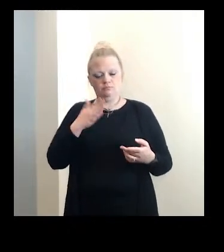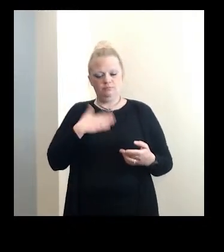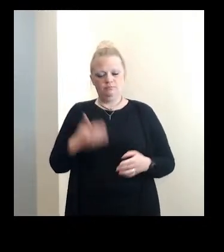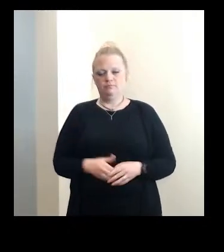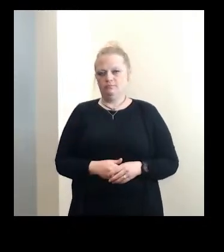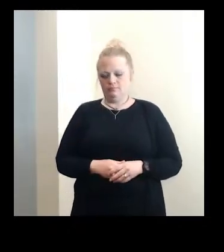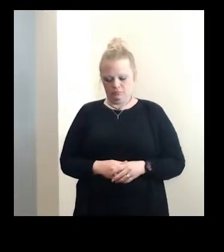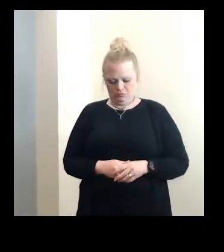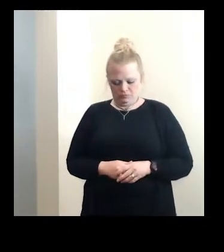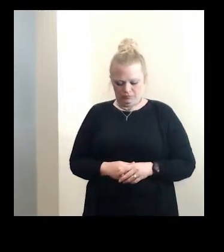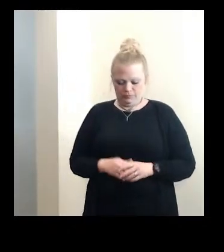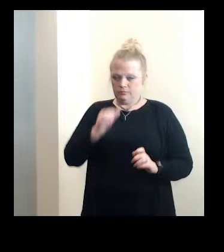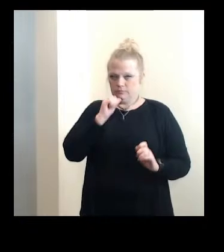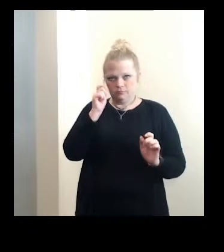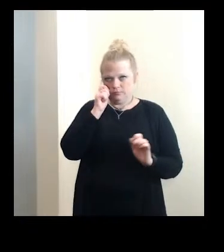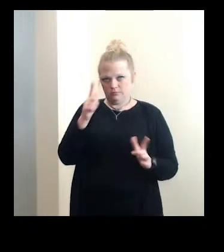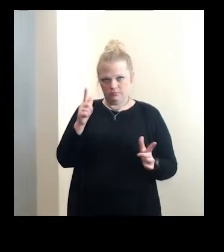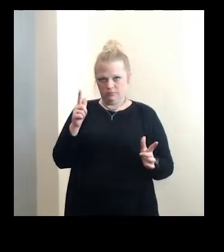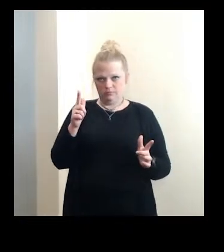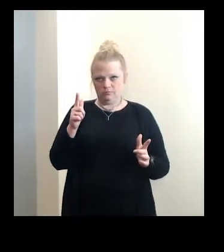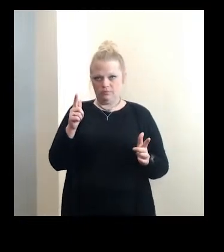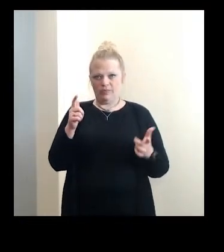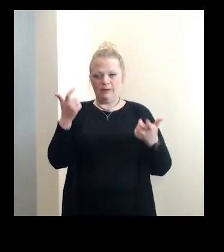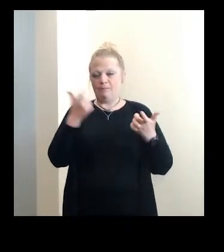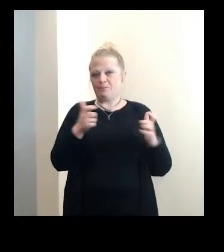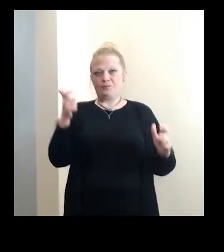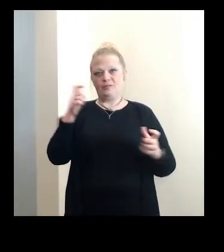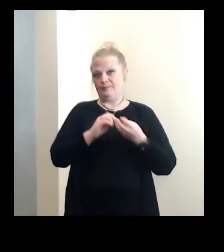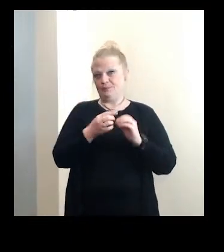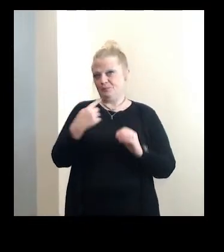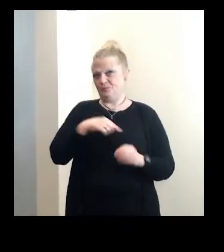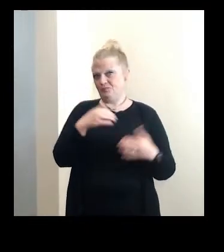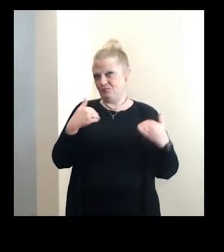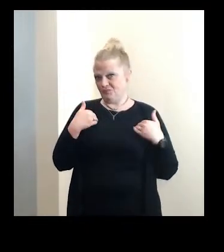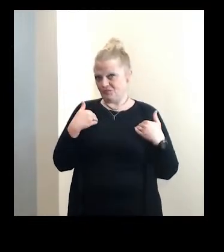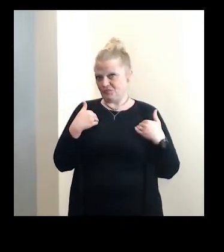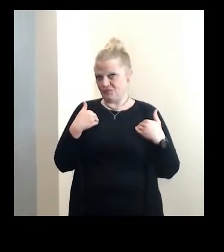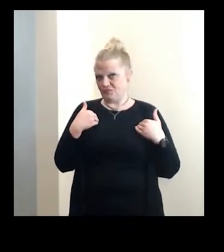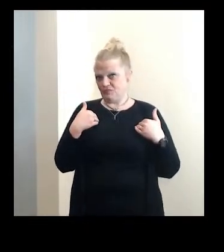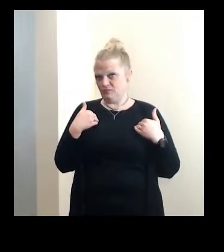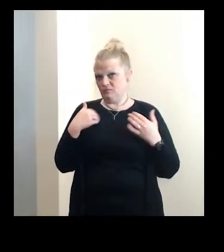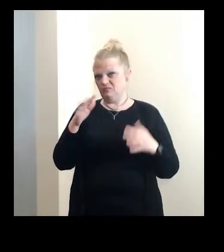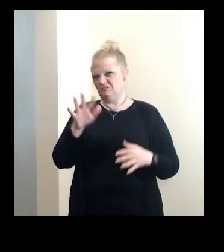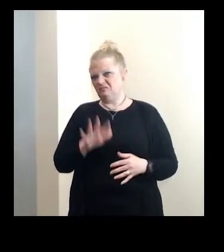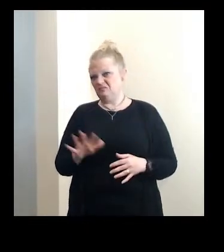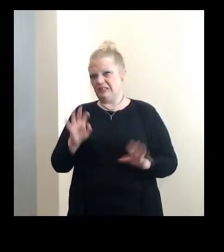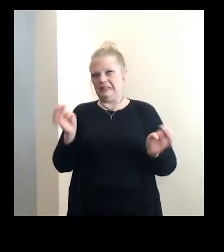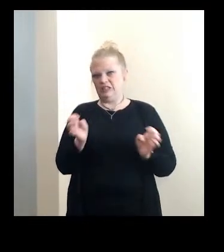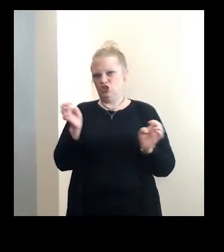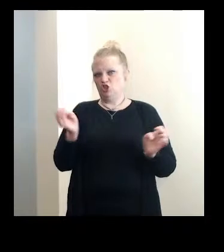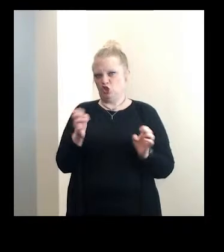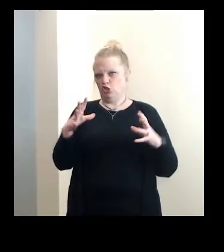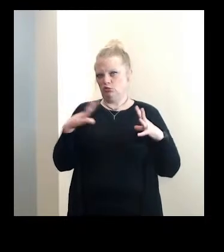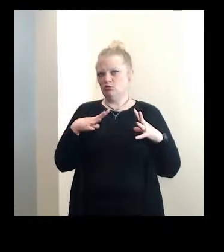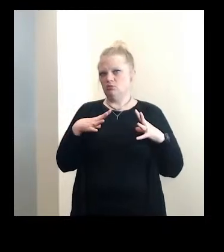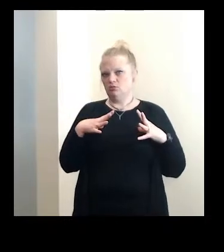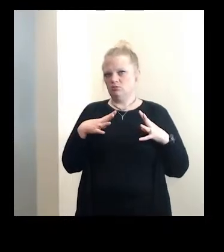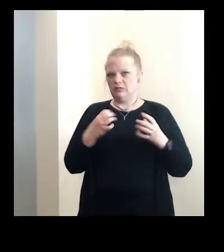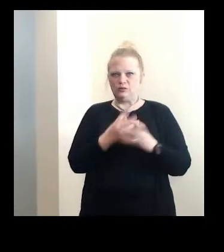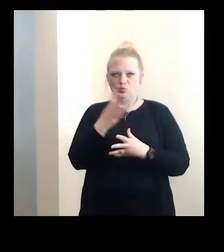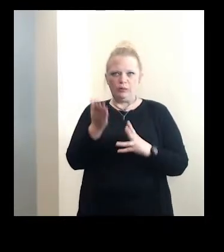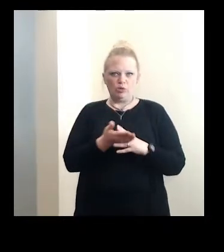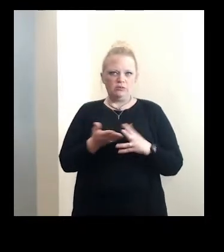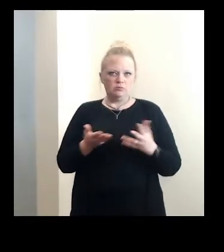that. Not surprisingly, the biggest number we had was right around the Easter break, spring